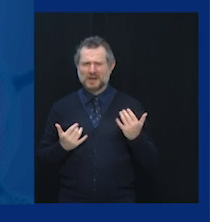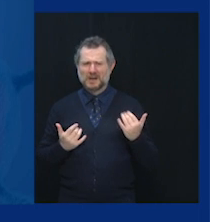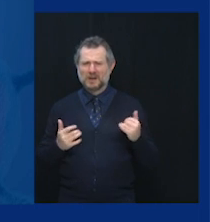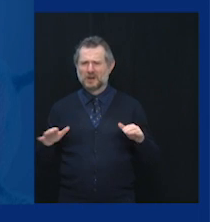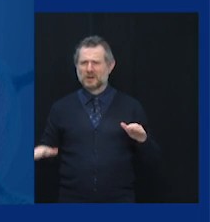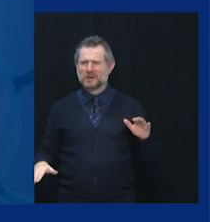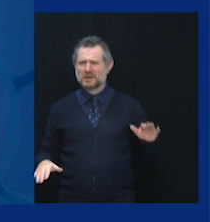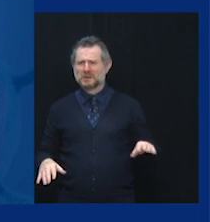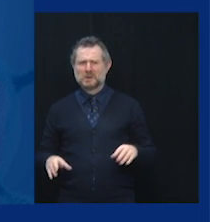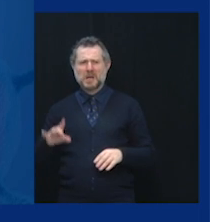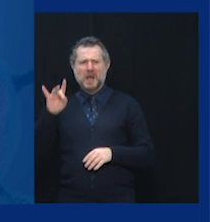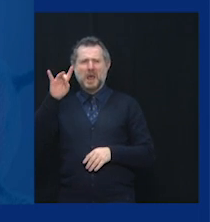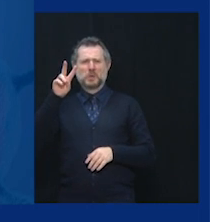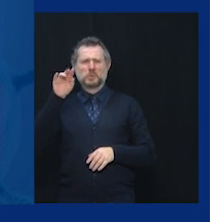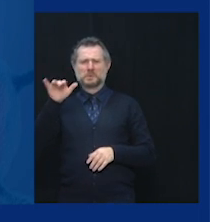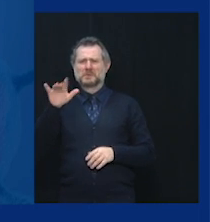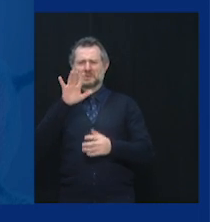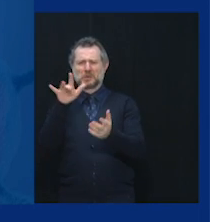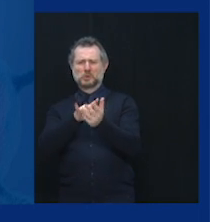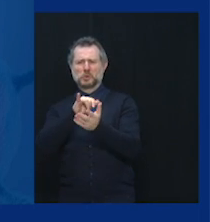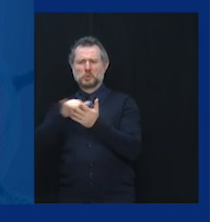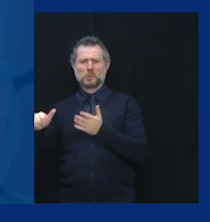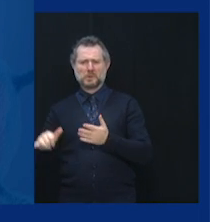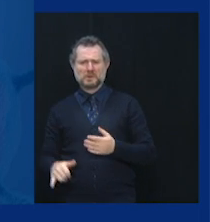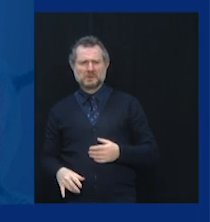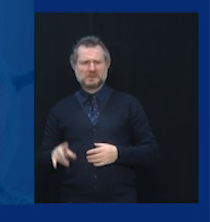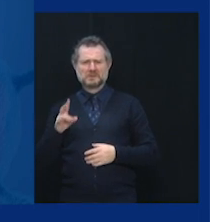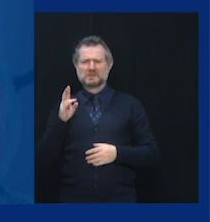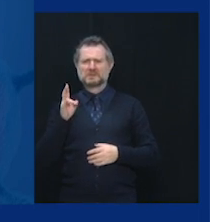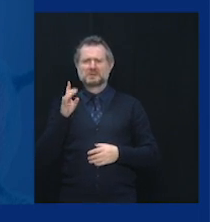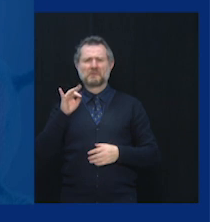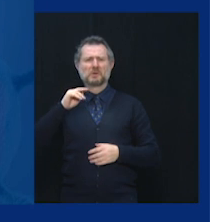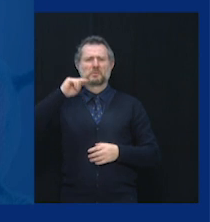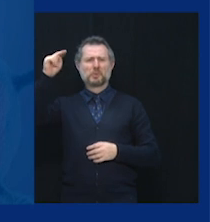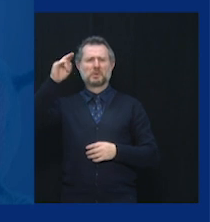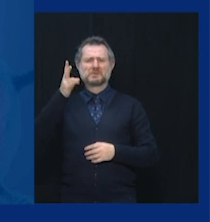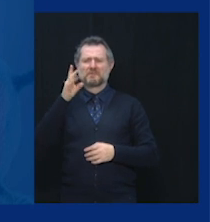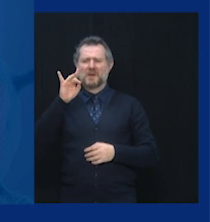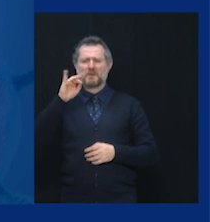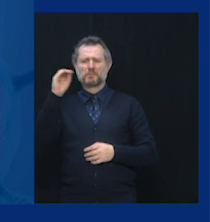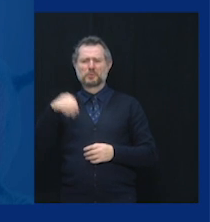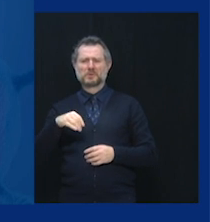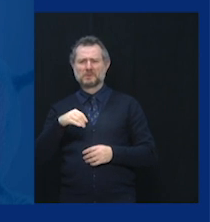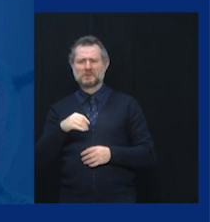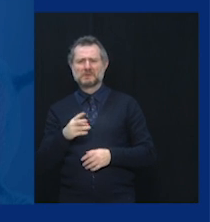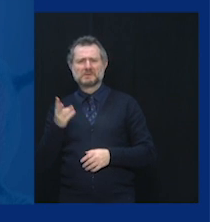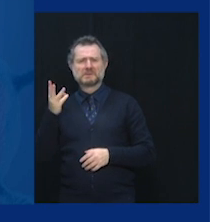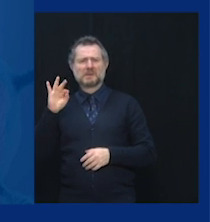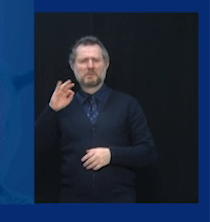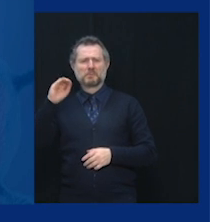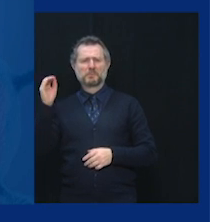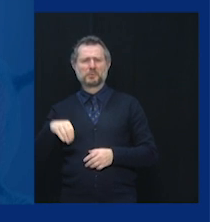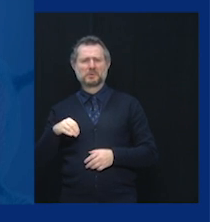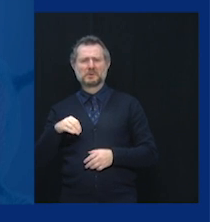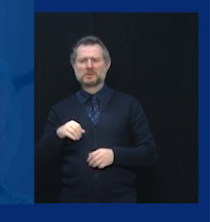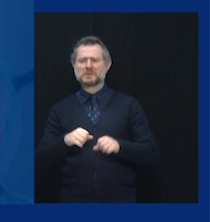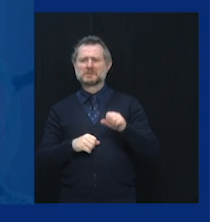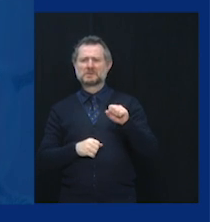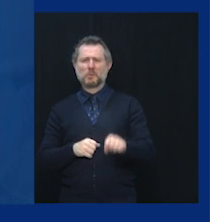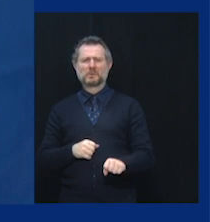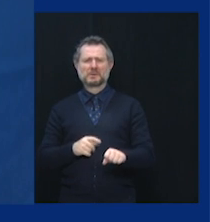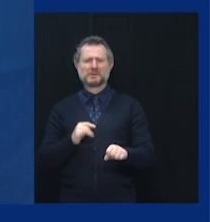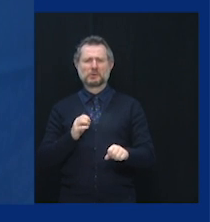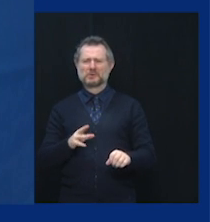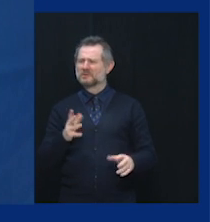82, Central New York, 78, North Country, 69. We need the hospital